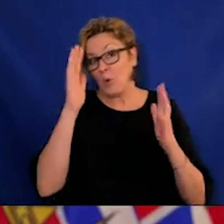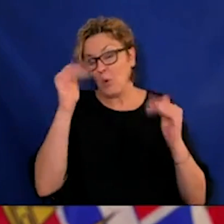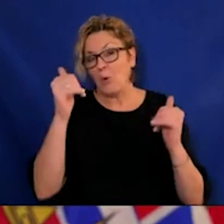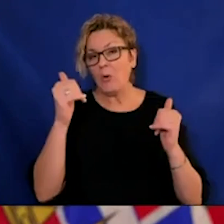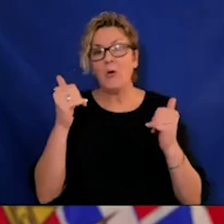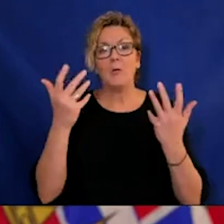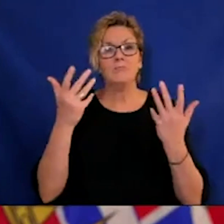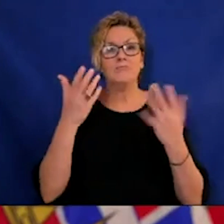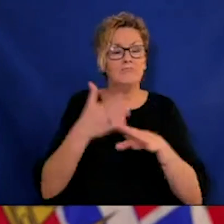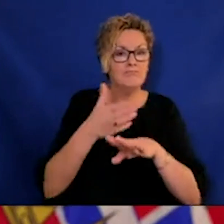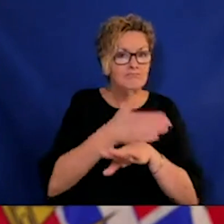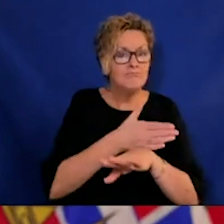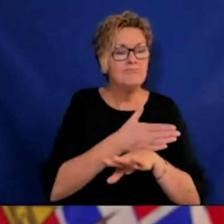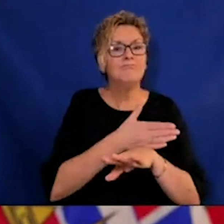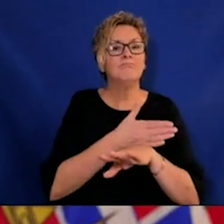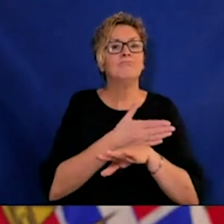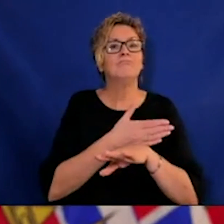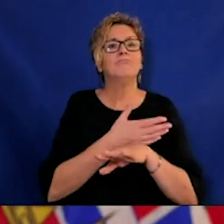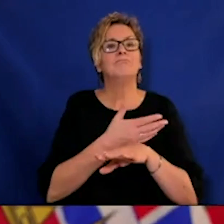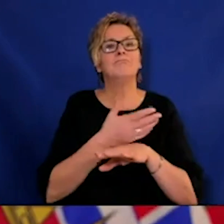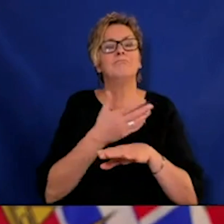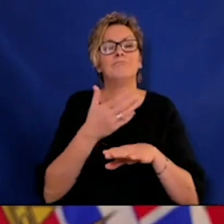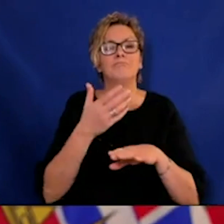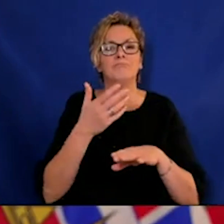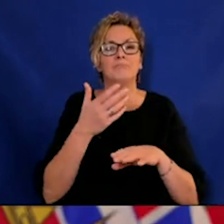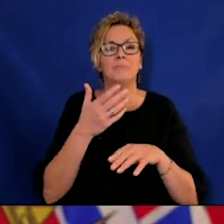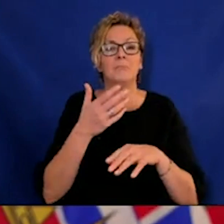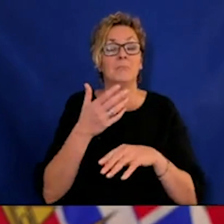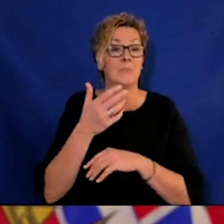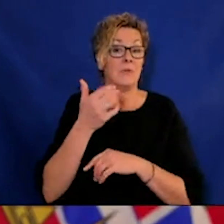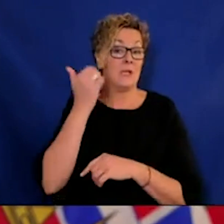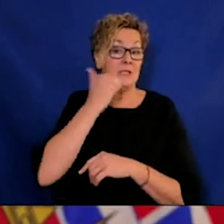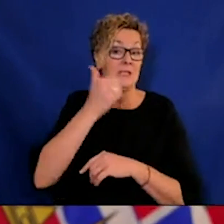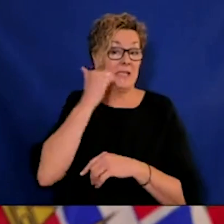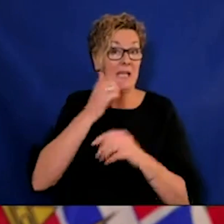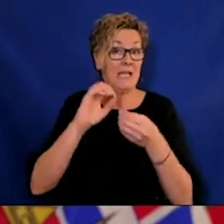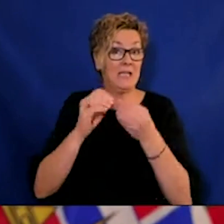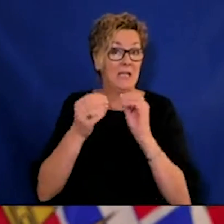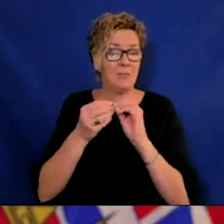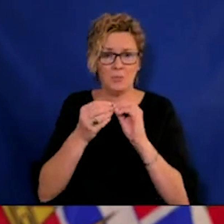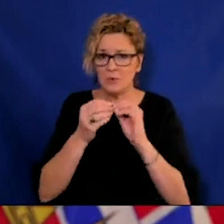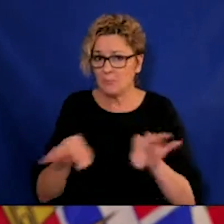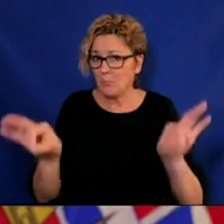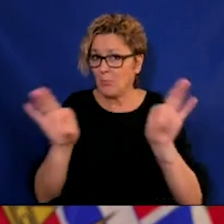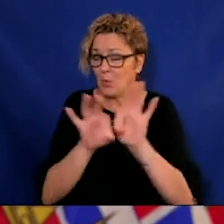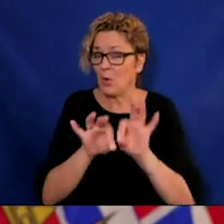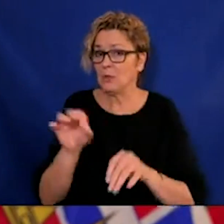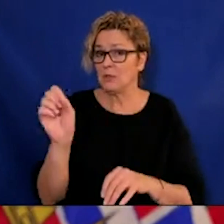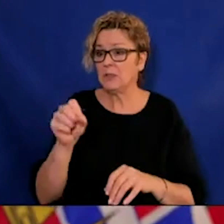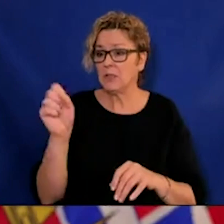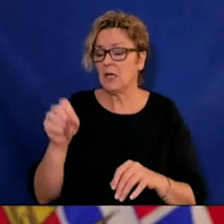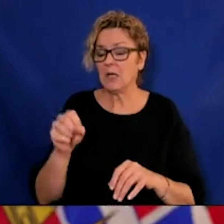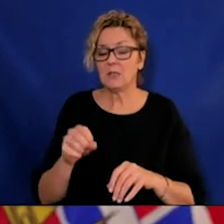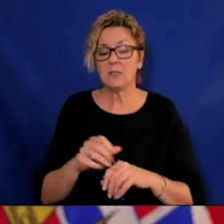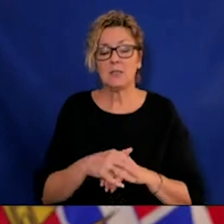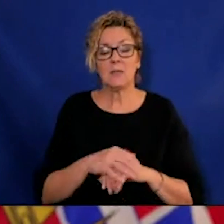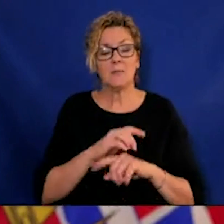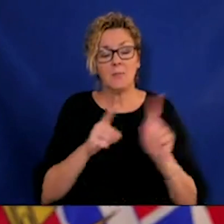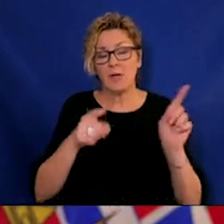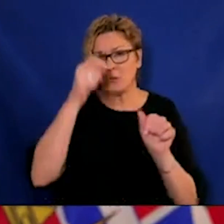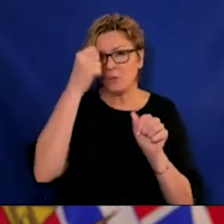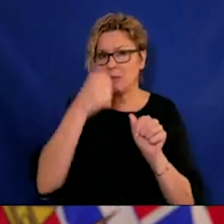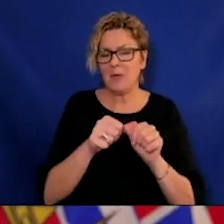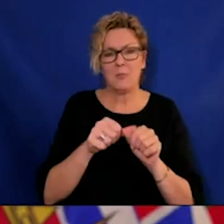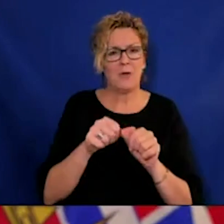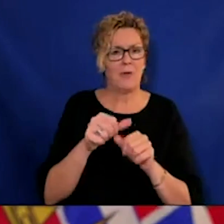the outbreaks and clusters in the community. So these daily numbers are important, and we recognize that, but it is a